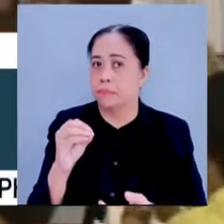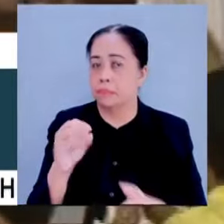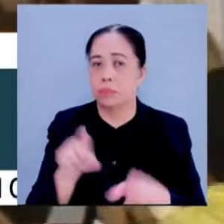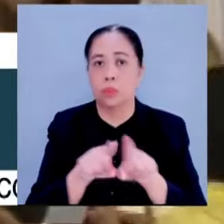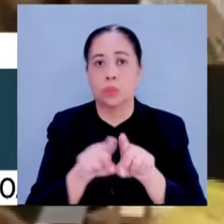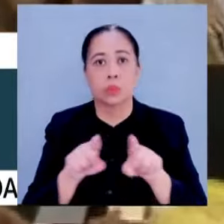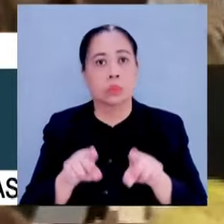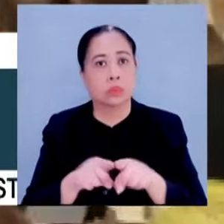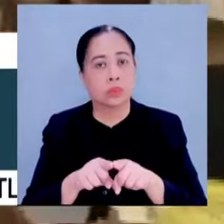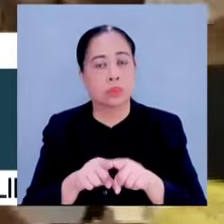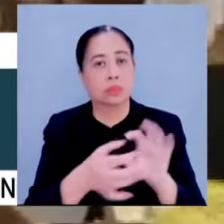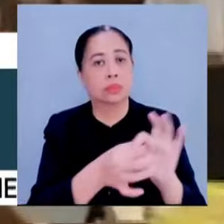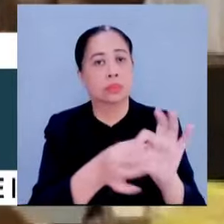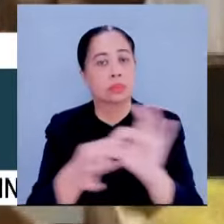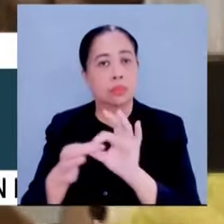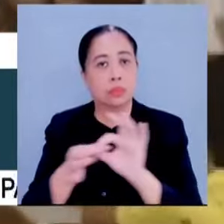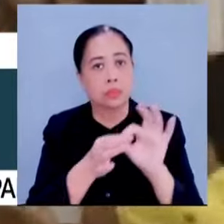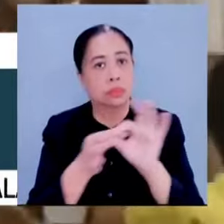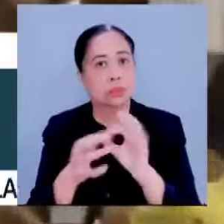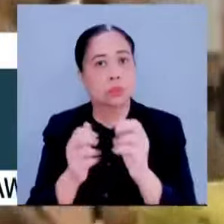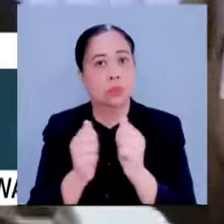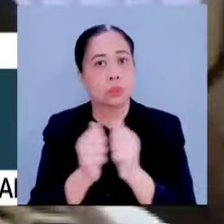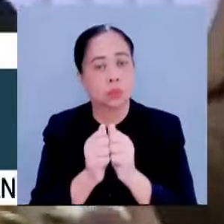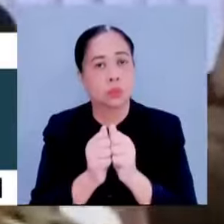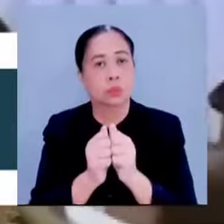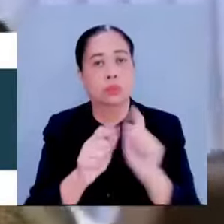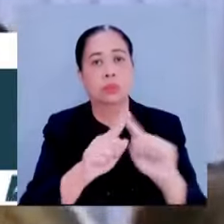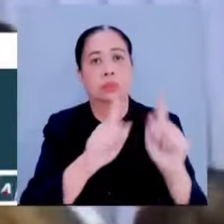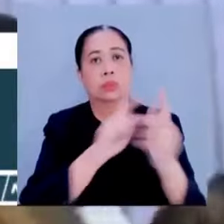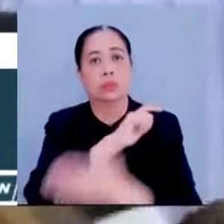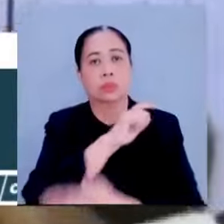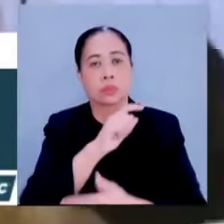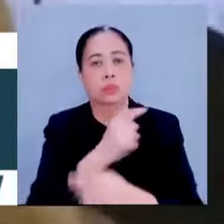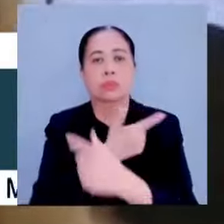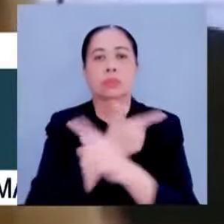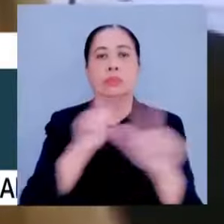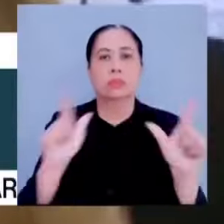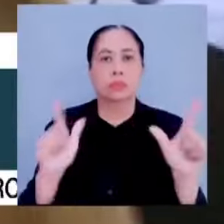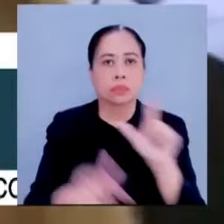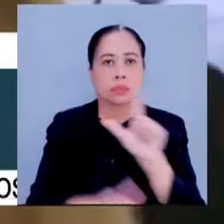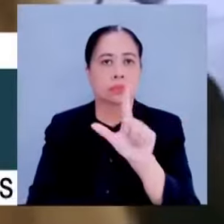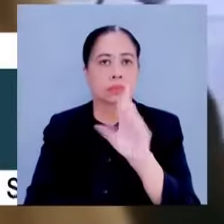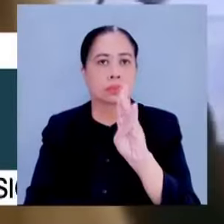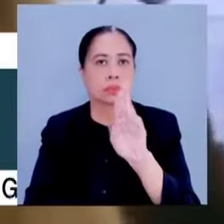and also solidarity with nations, liberalism. Now,